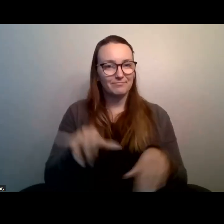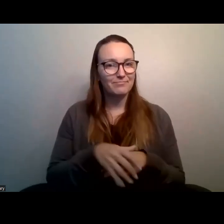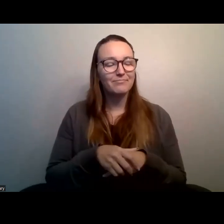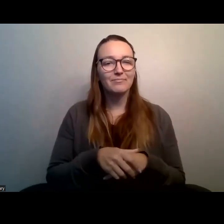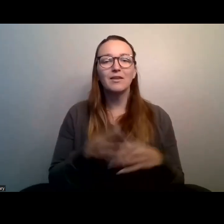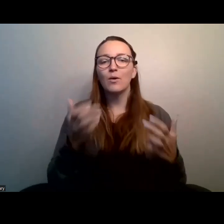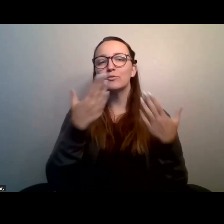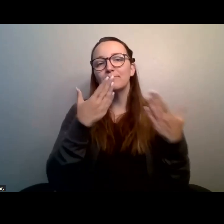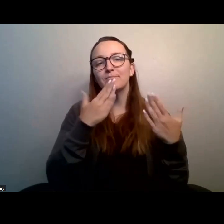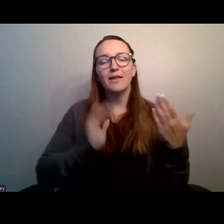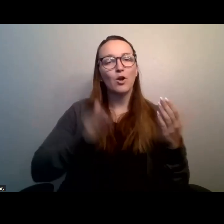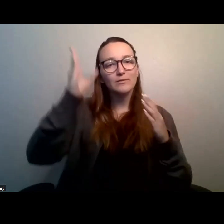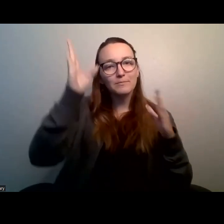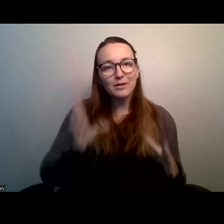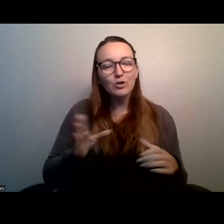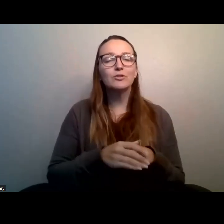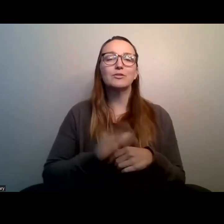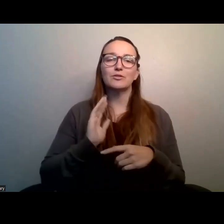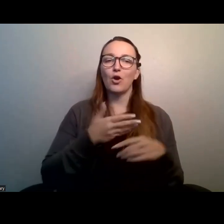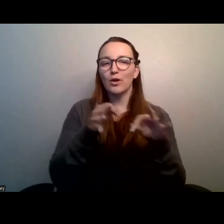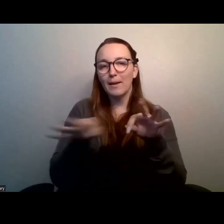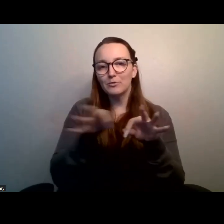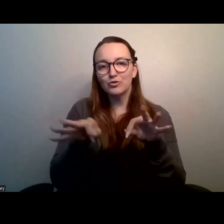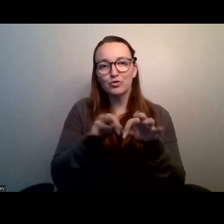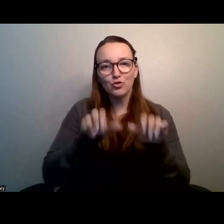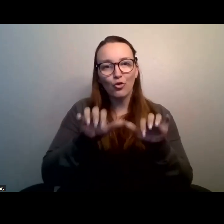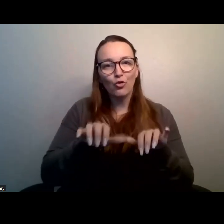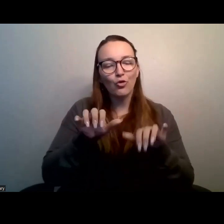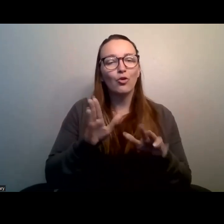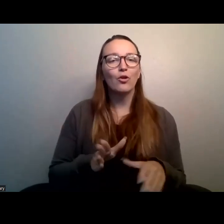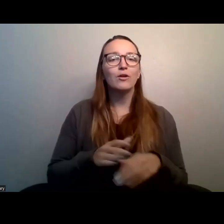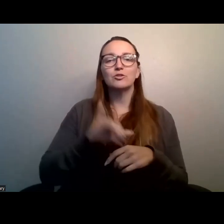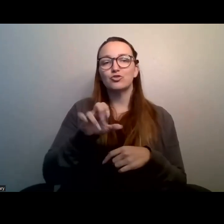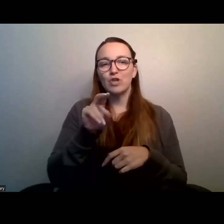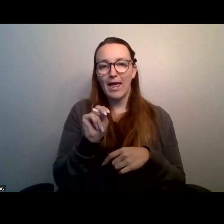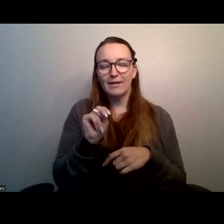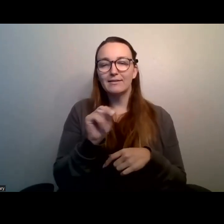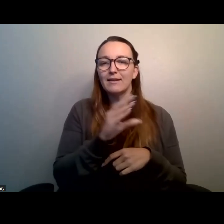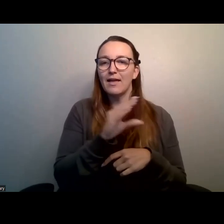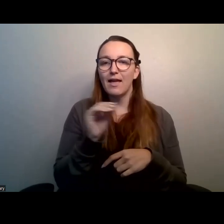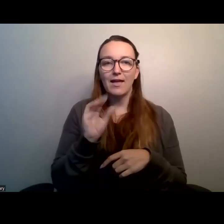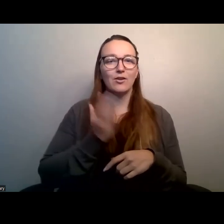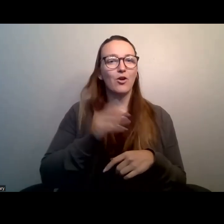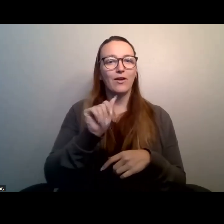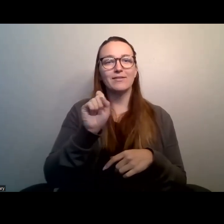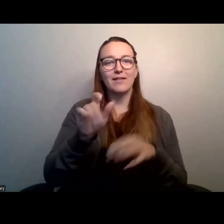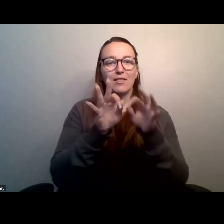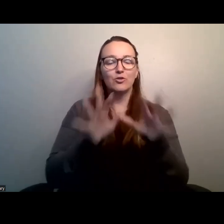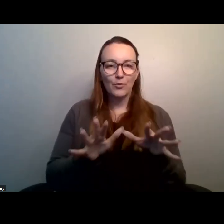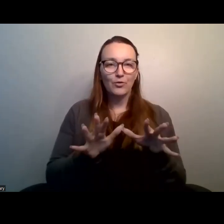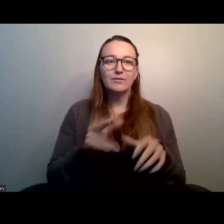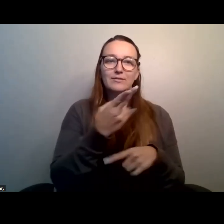thank our speakers, our captioner, Jen, and our ASL